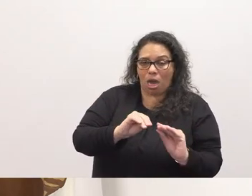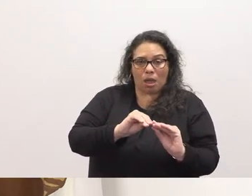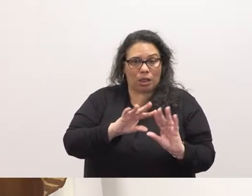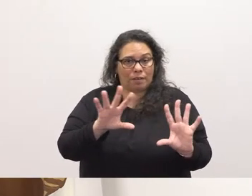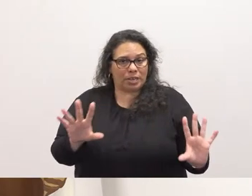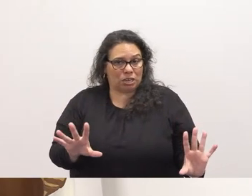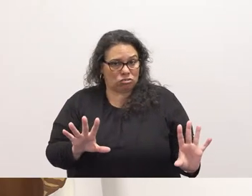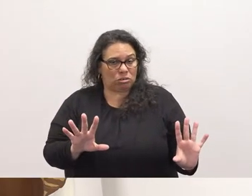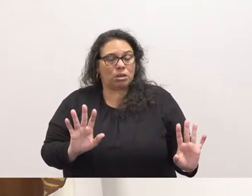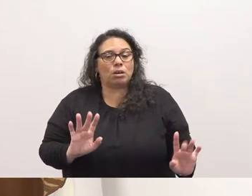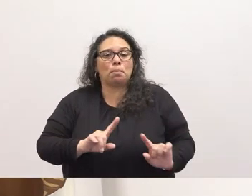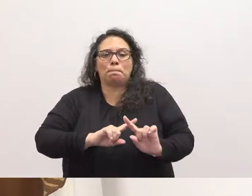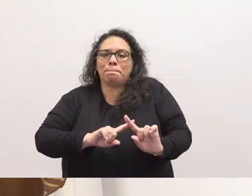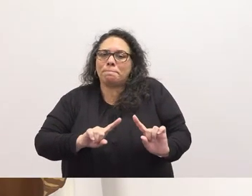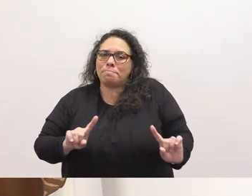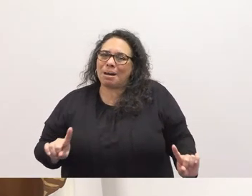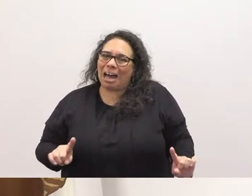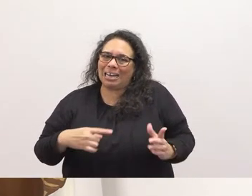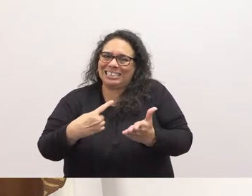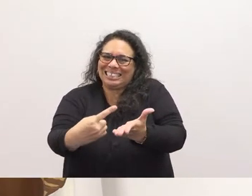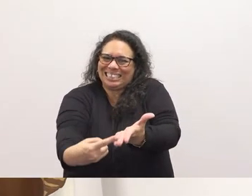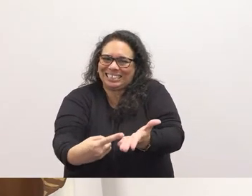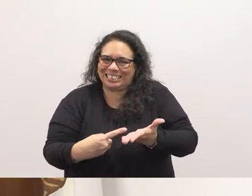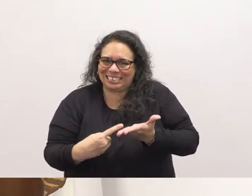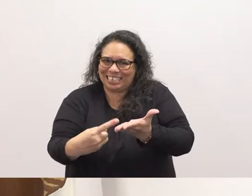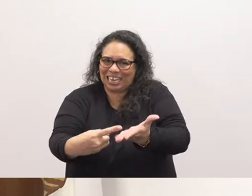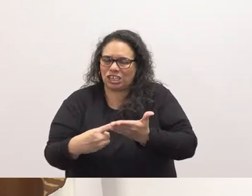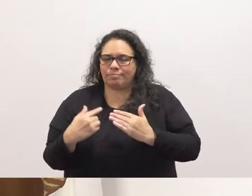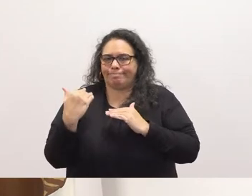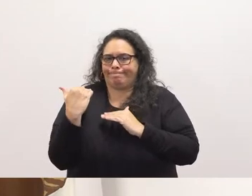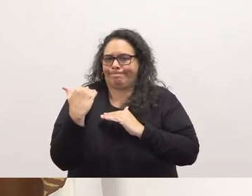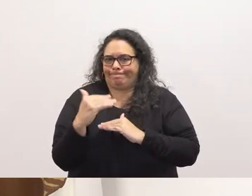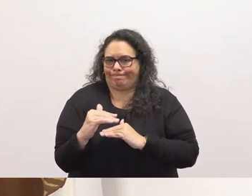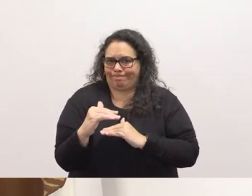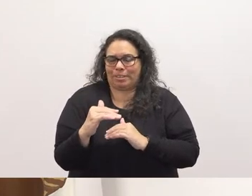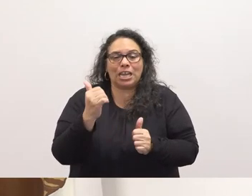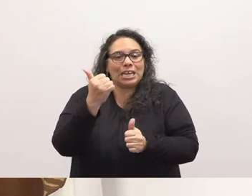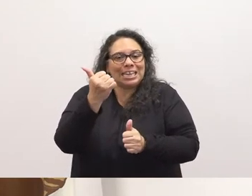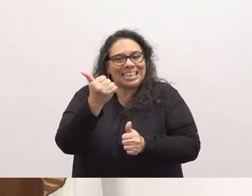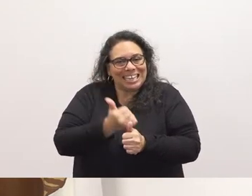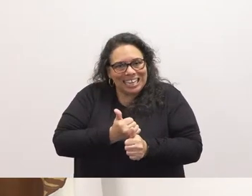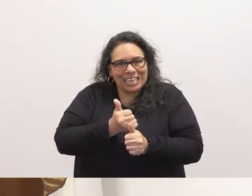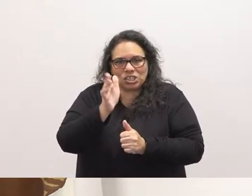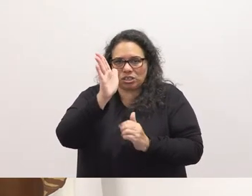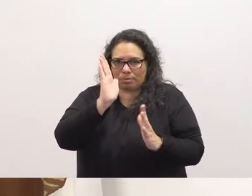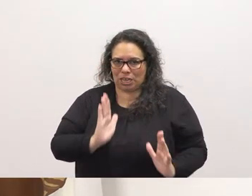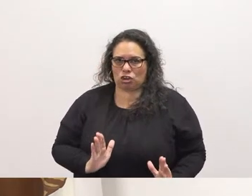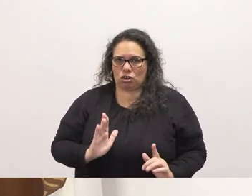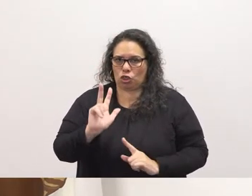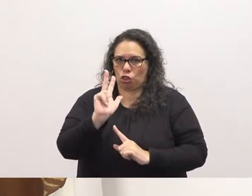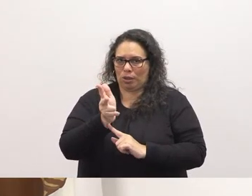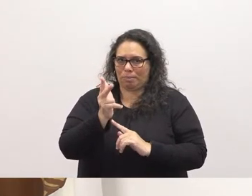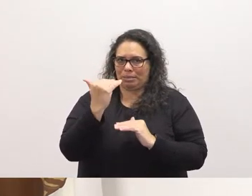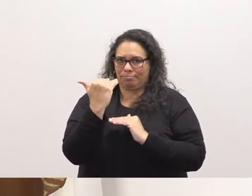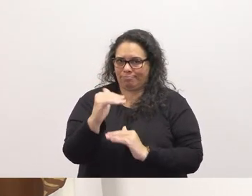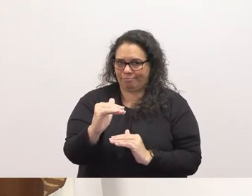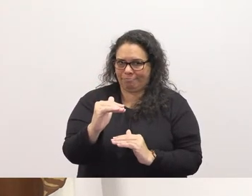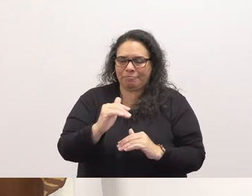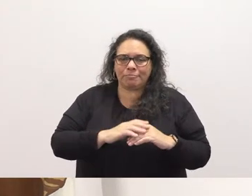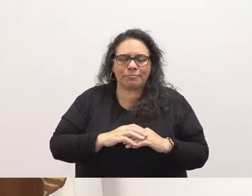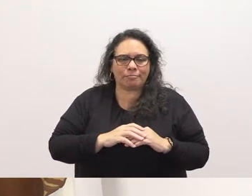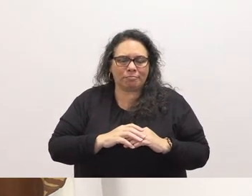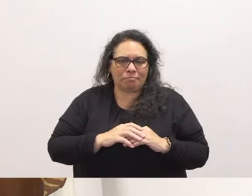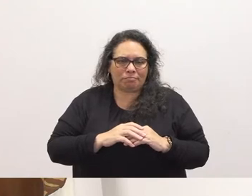public comments, but such discussion is limited. Each speaker will be provided up to 3 minutes, and